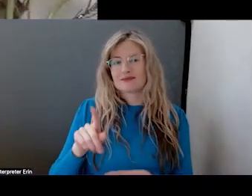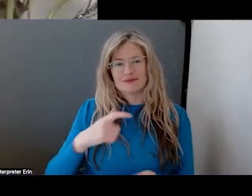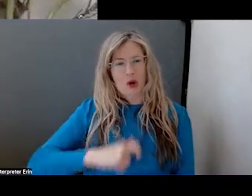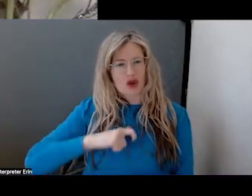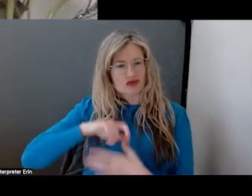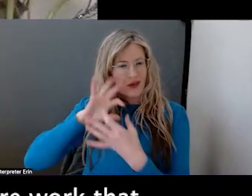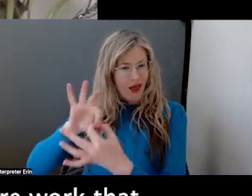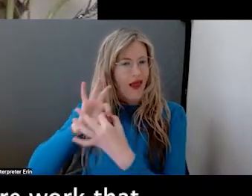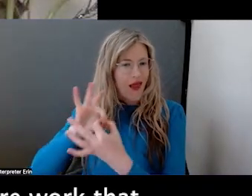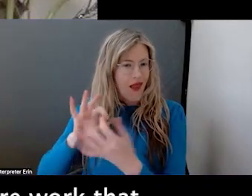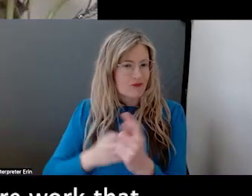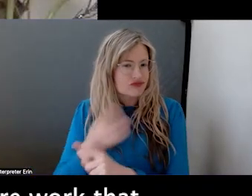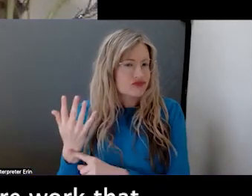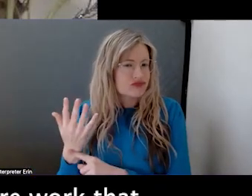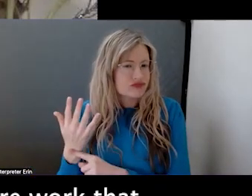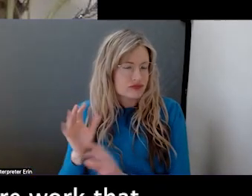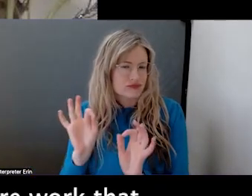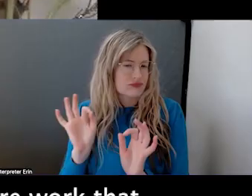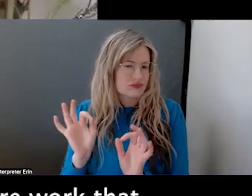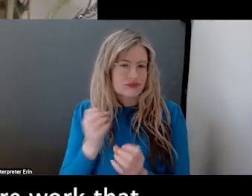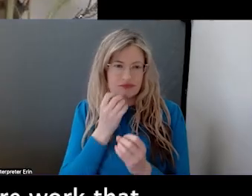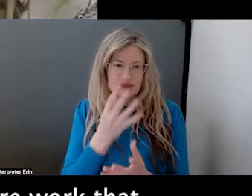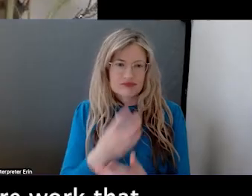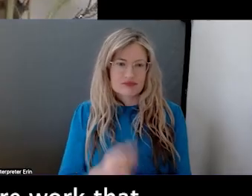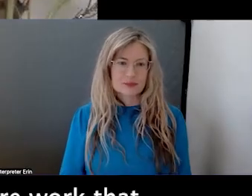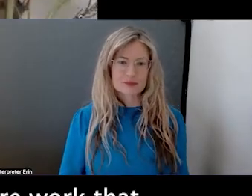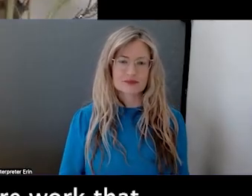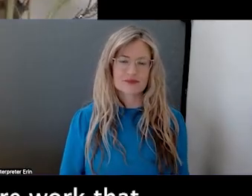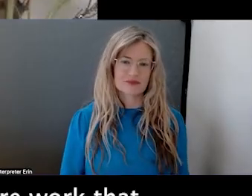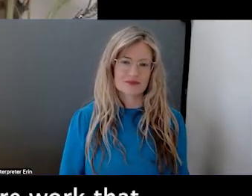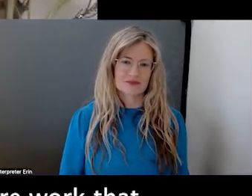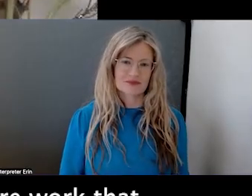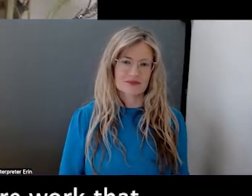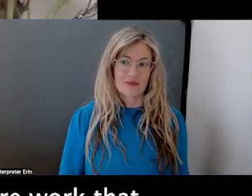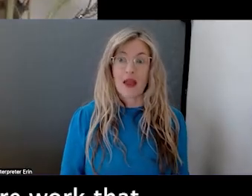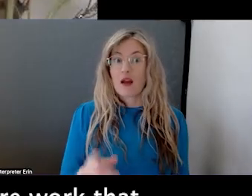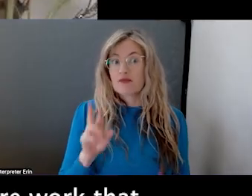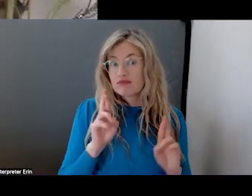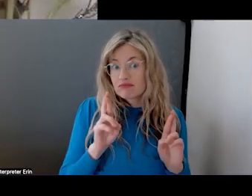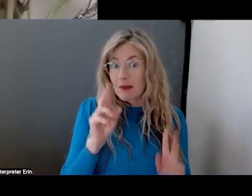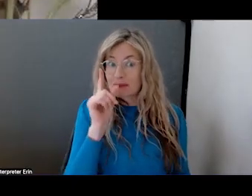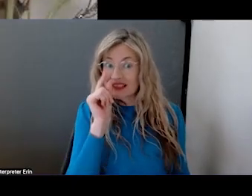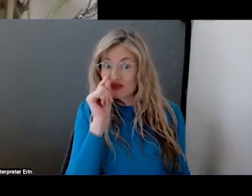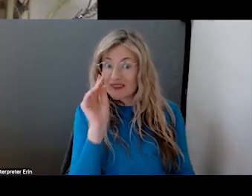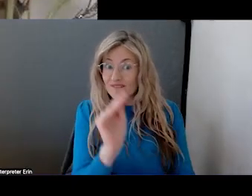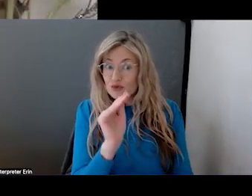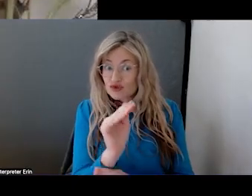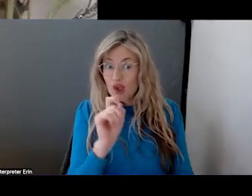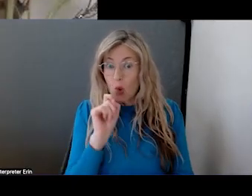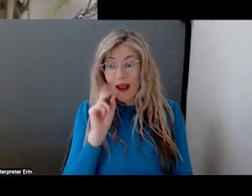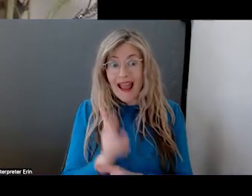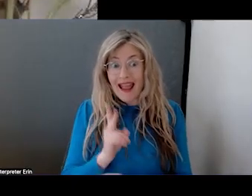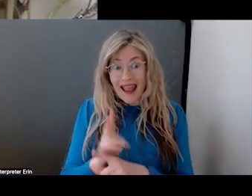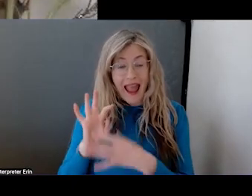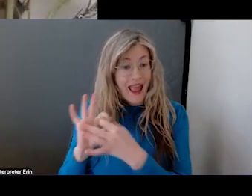Sylvia, and also that potential that, there could be future work that we can do together, another future collaboration that would be